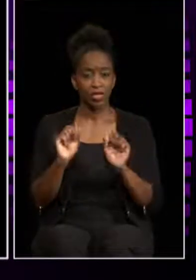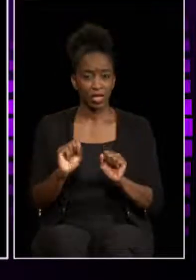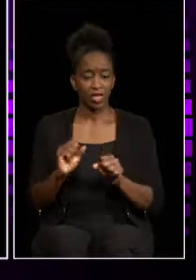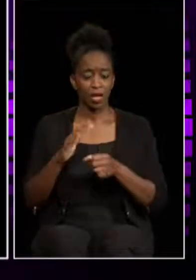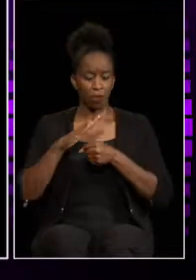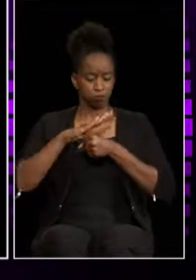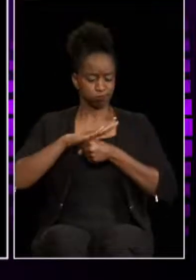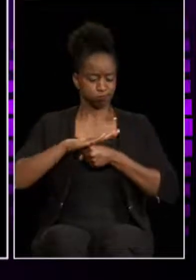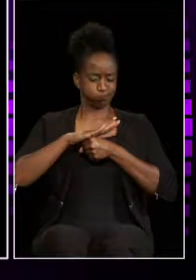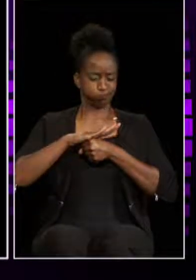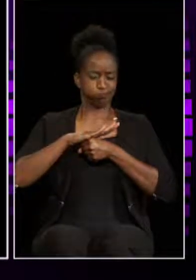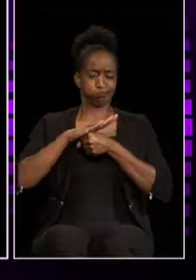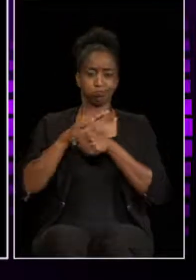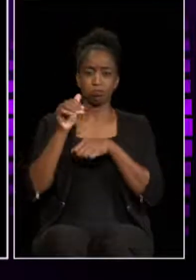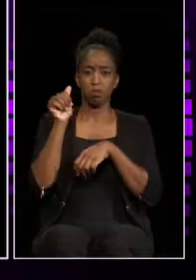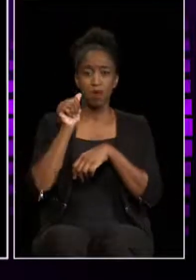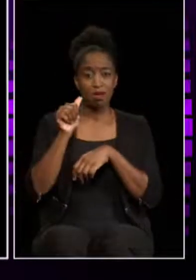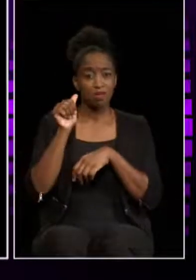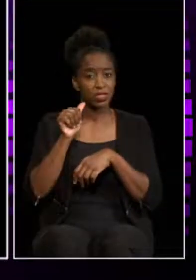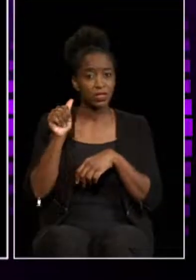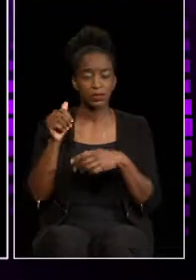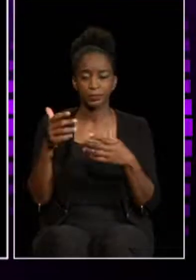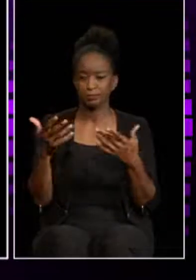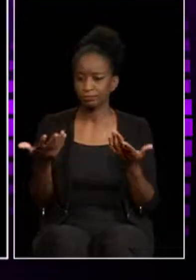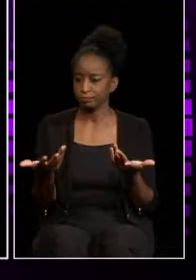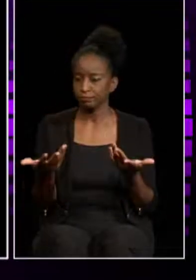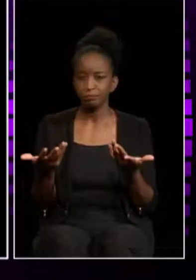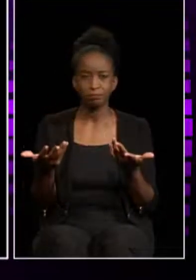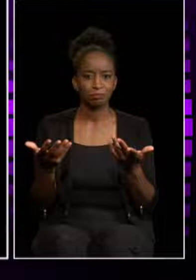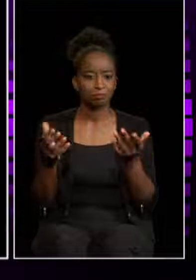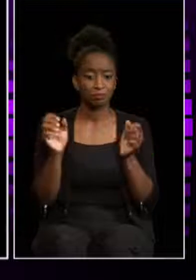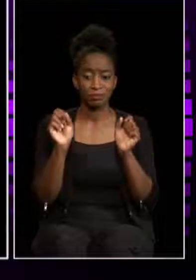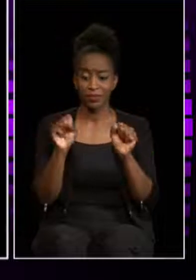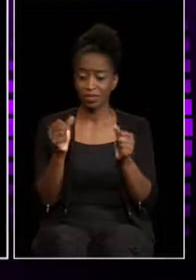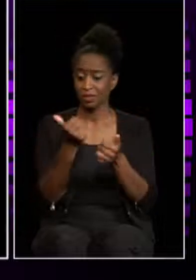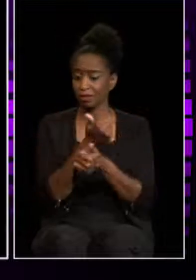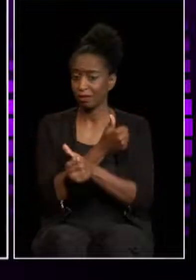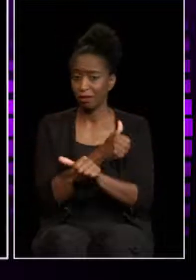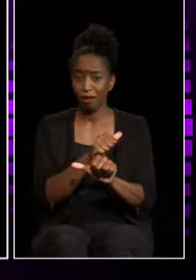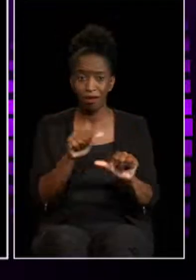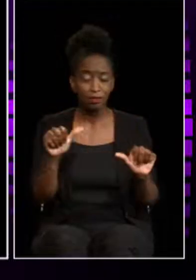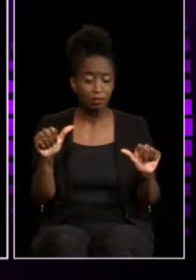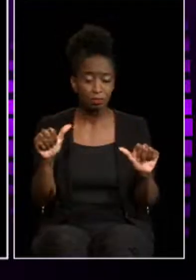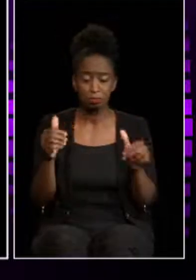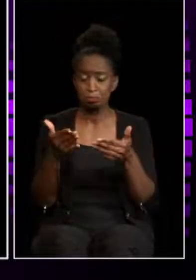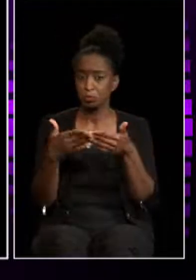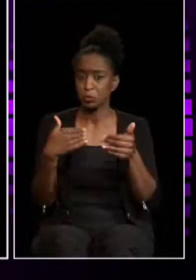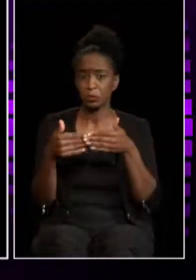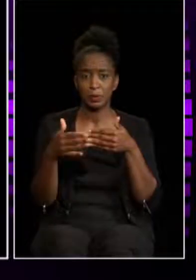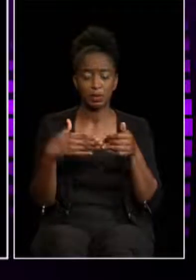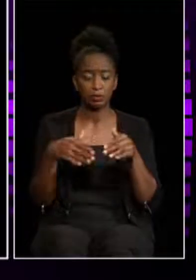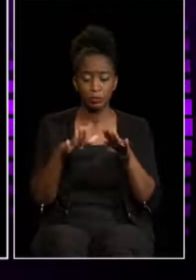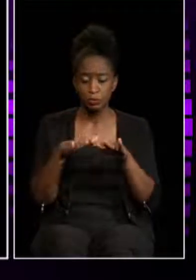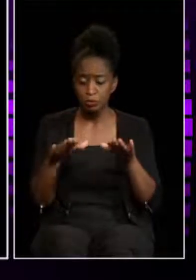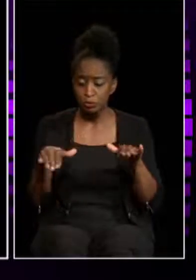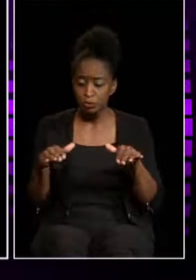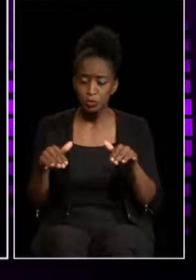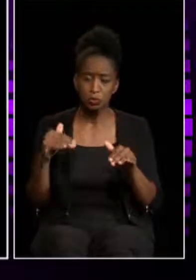being said, anyone at any age can experience a mental health challenge. And in that